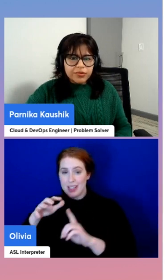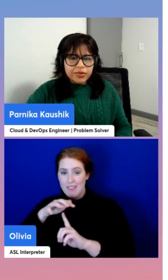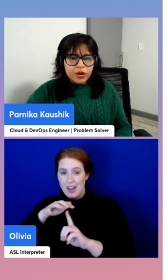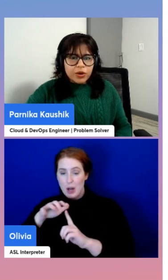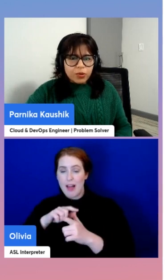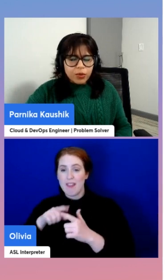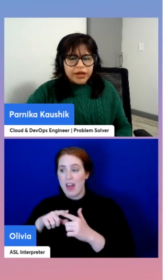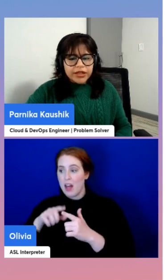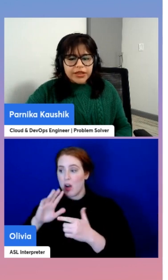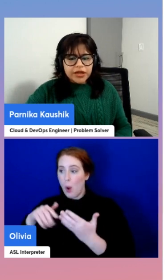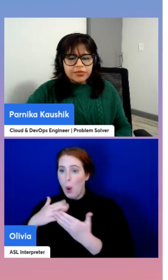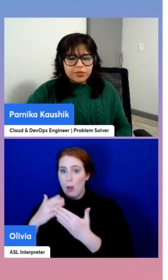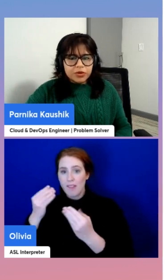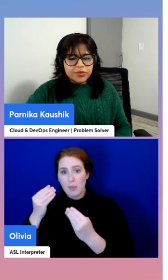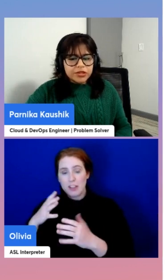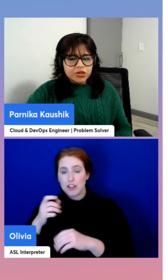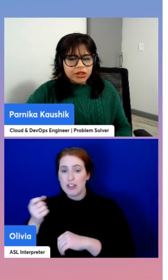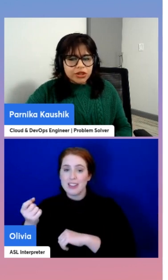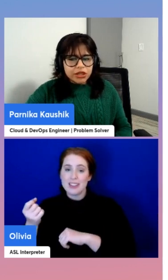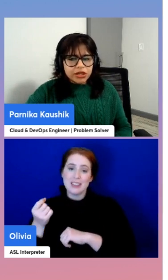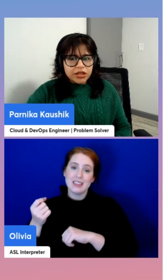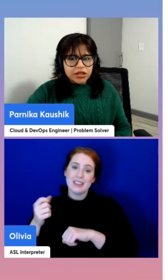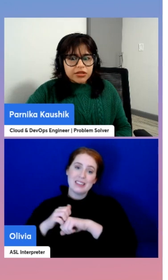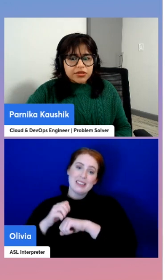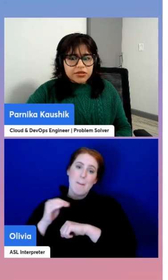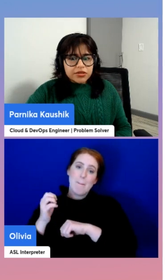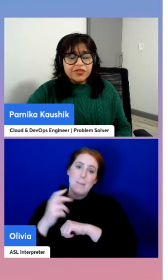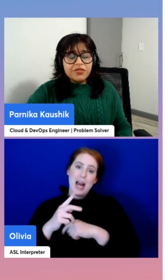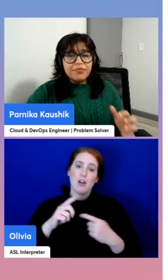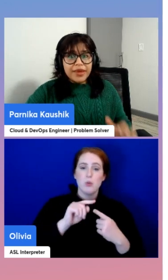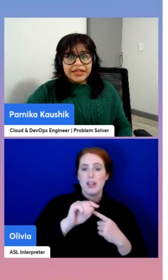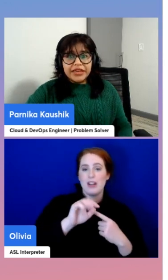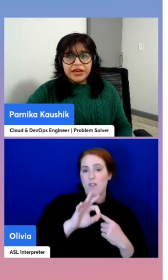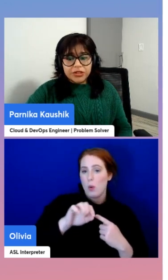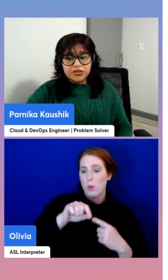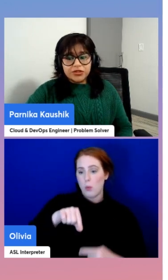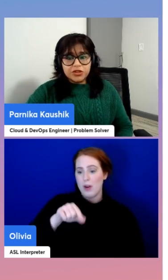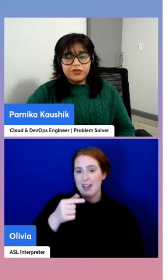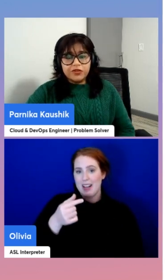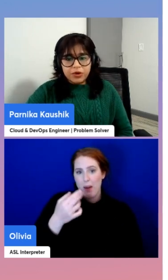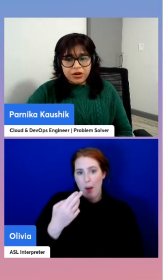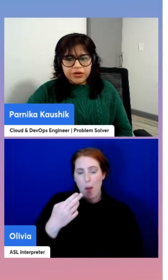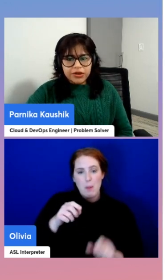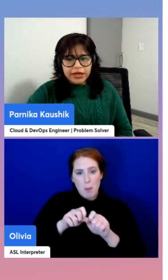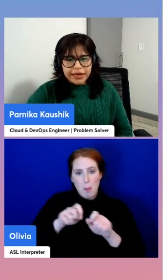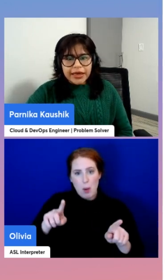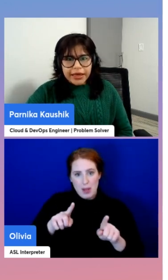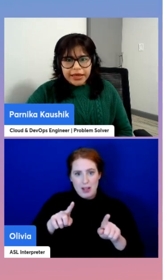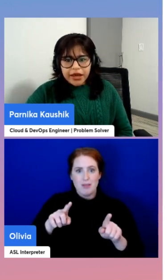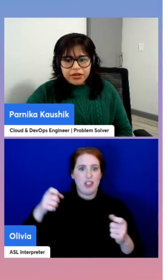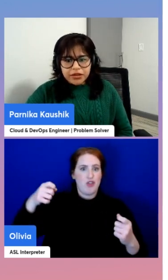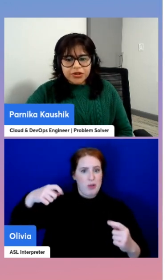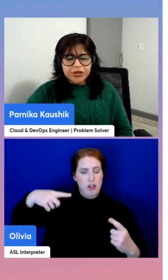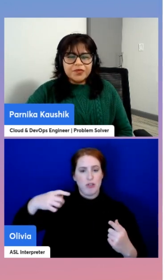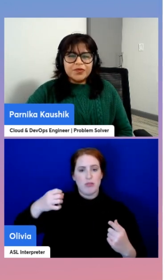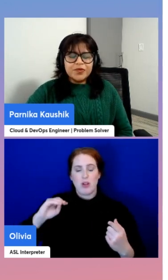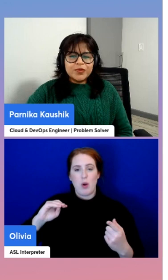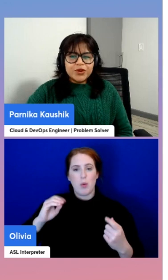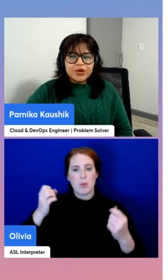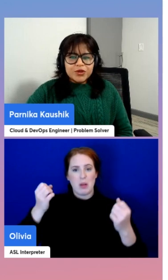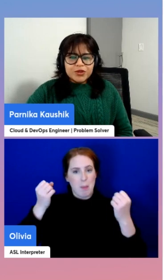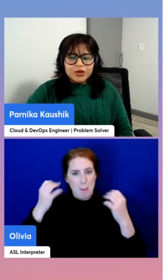to Terraform when a GitHub deployment is triggered? These are some of the many questions that you have to ponder and then